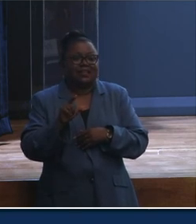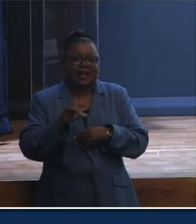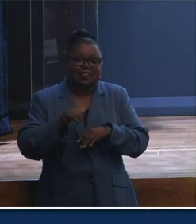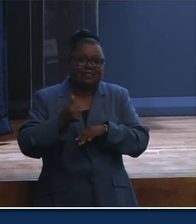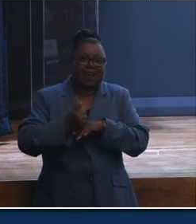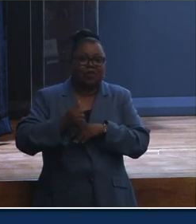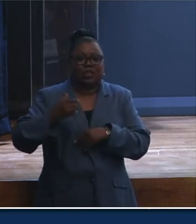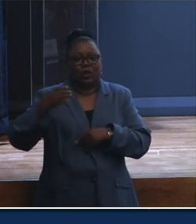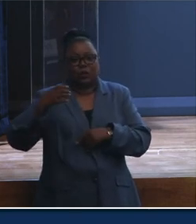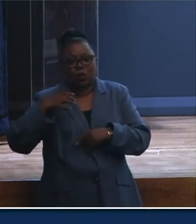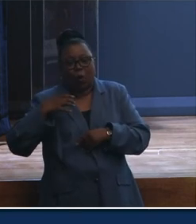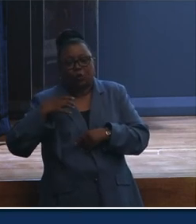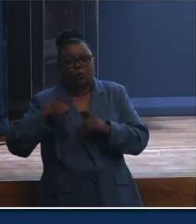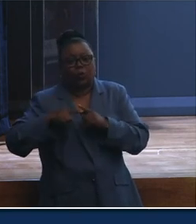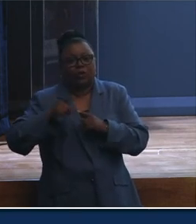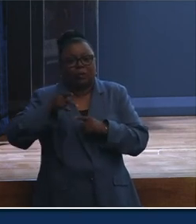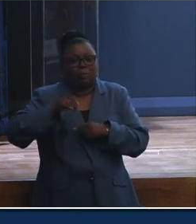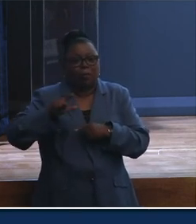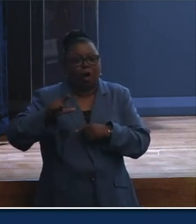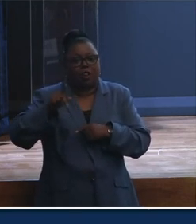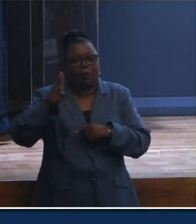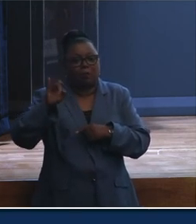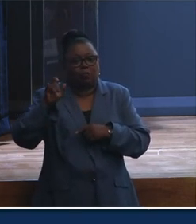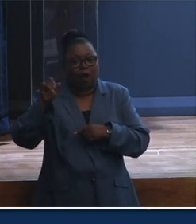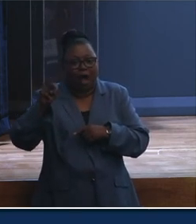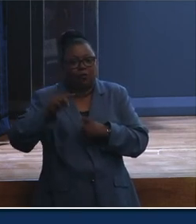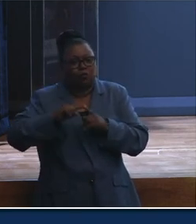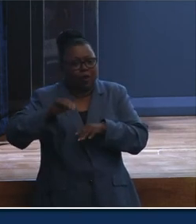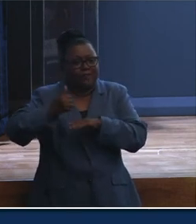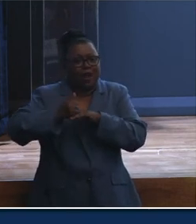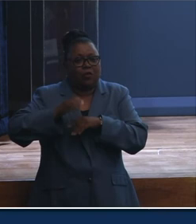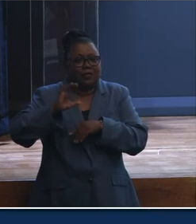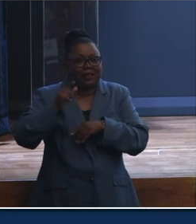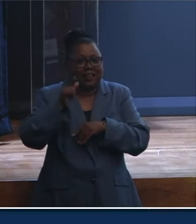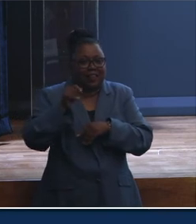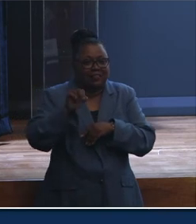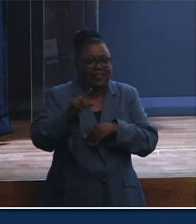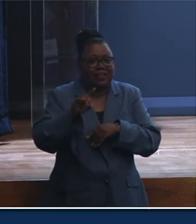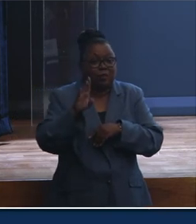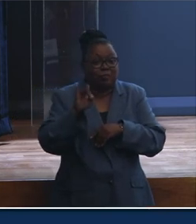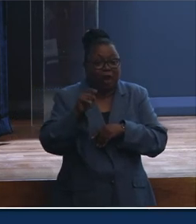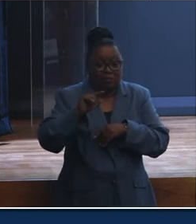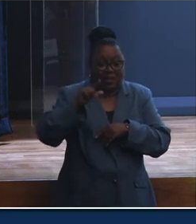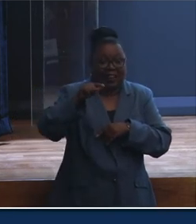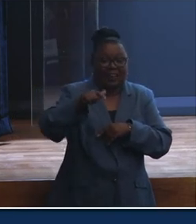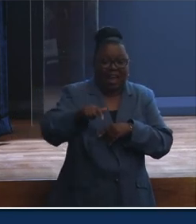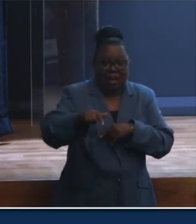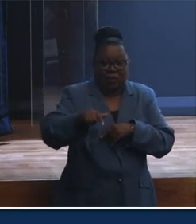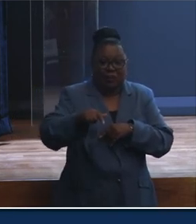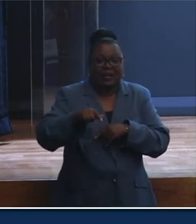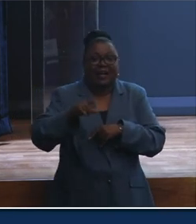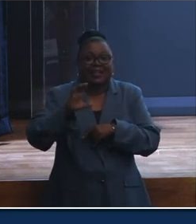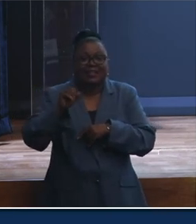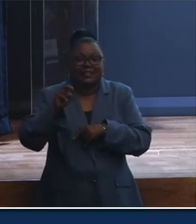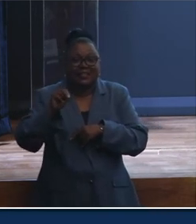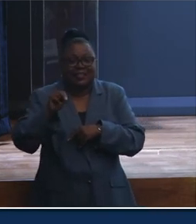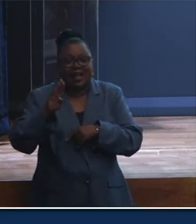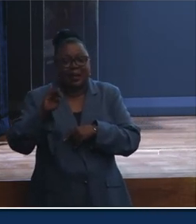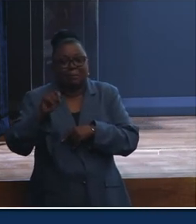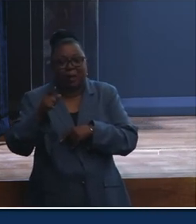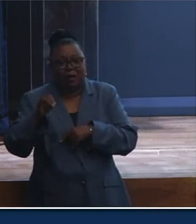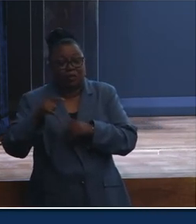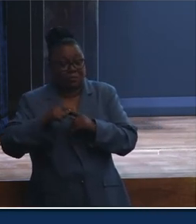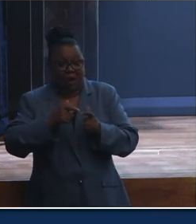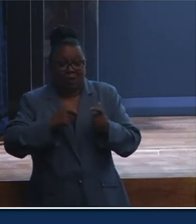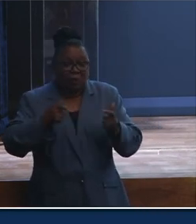founding coach was Paul Brown, who founded the Cleveland Browns and then later the Cincinnati Bengals. So